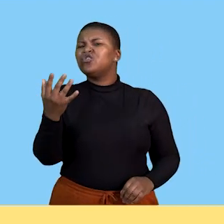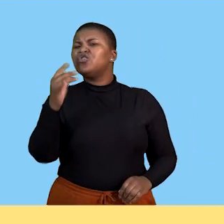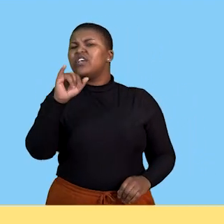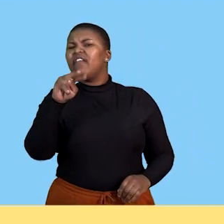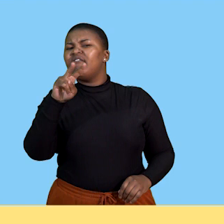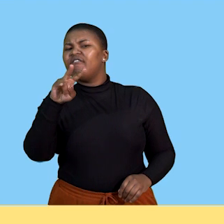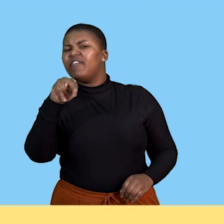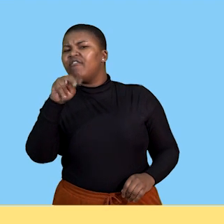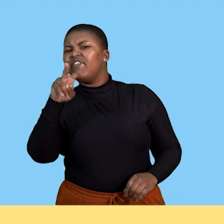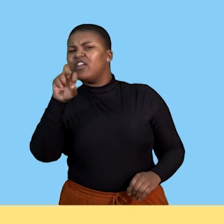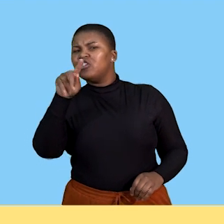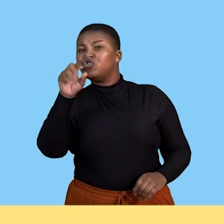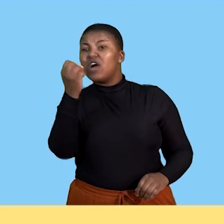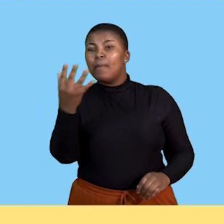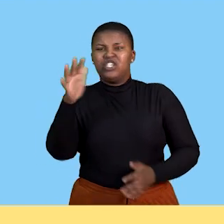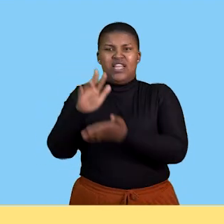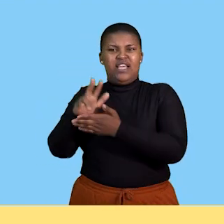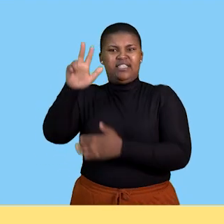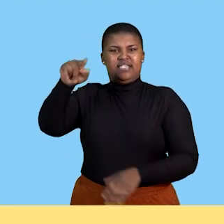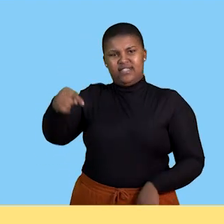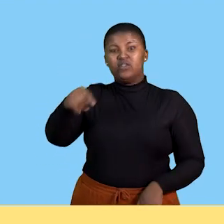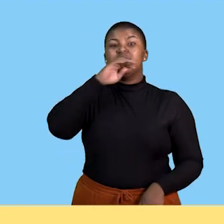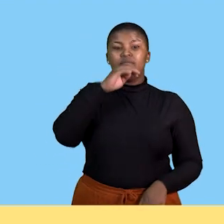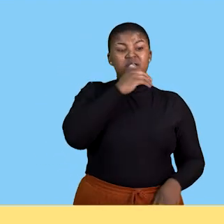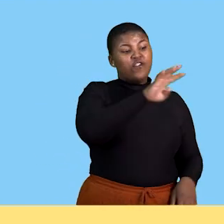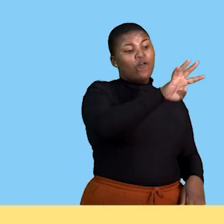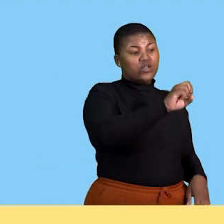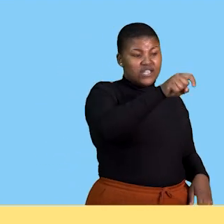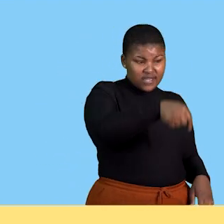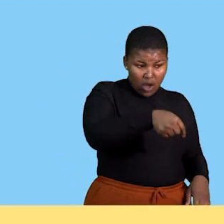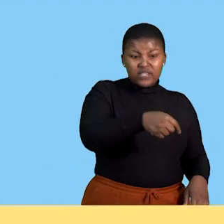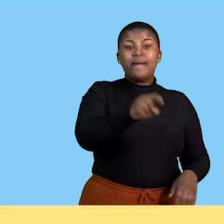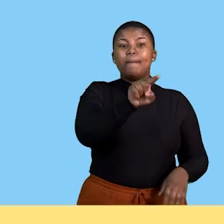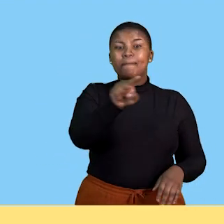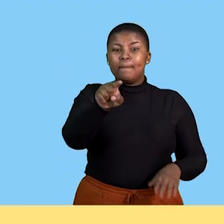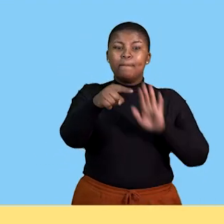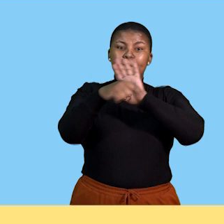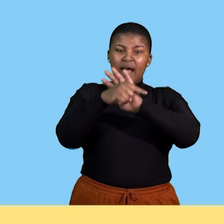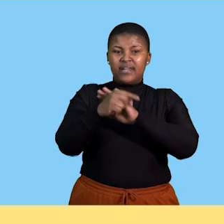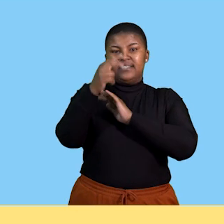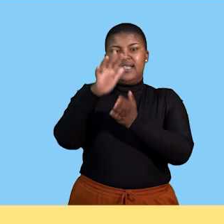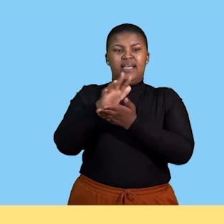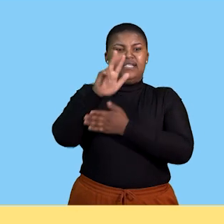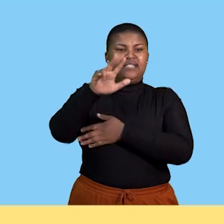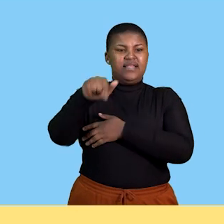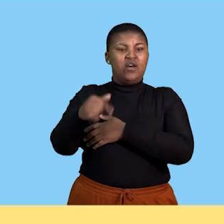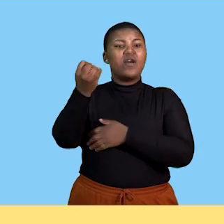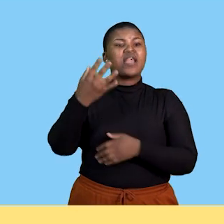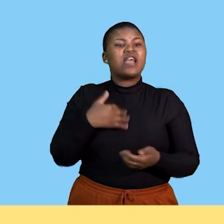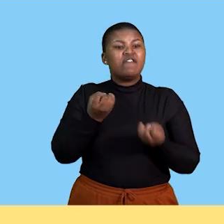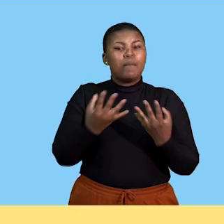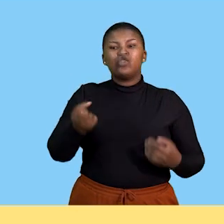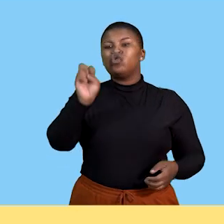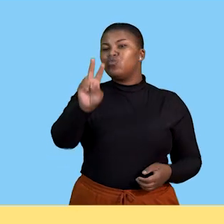Then you have to now say your 40,000 is your current assets here, but the